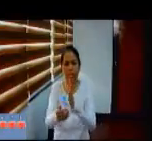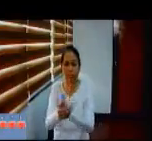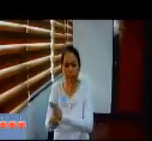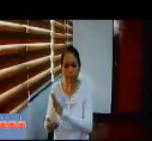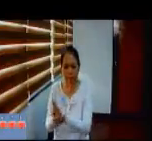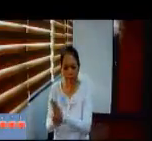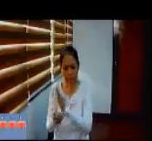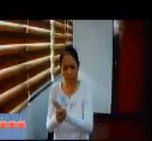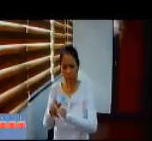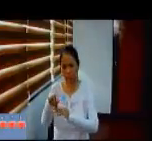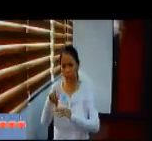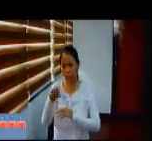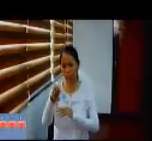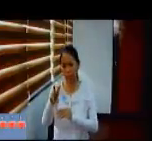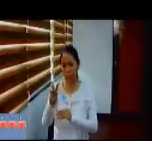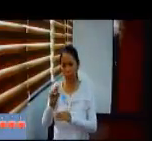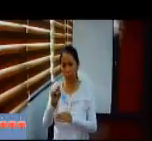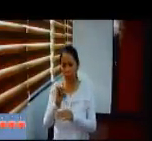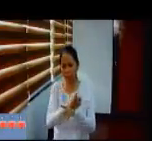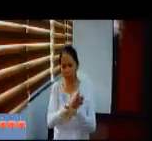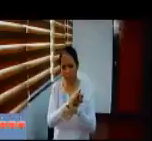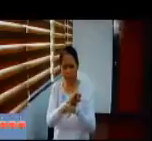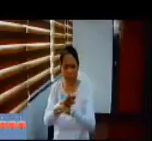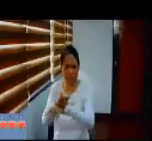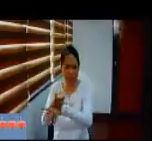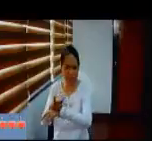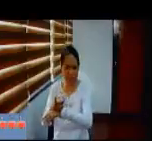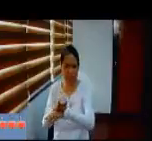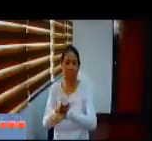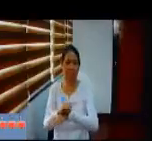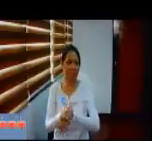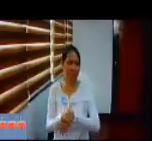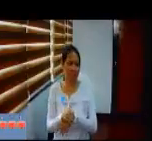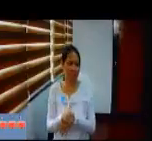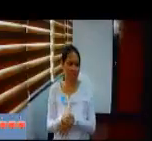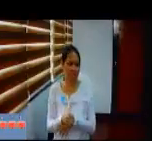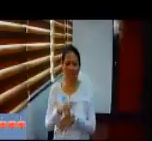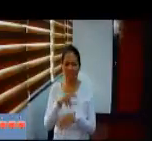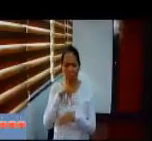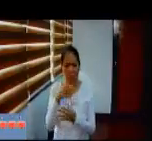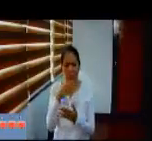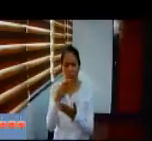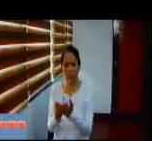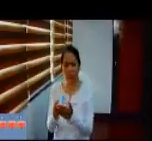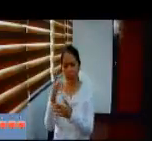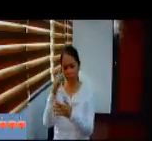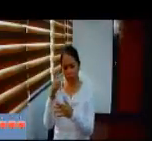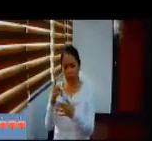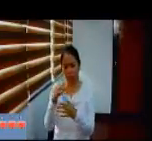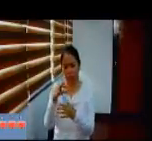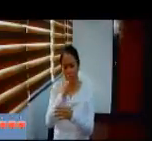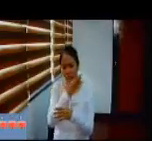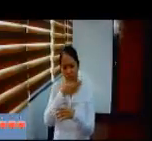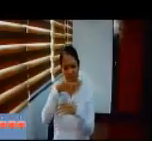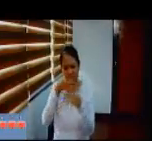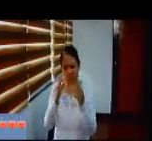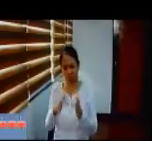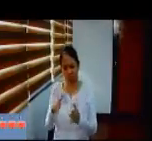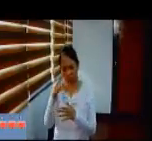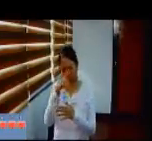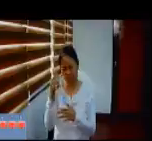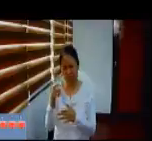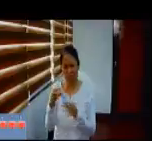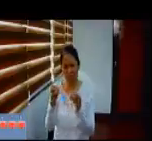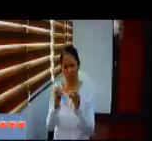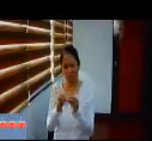which is actually not very good news to many of our farmers, nor to all of us, because that means more losses